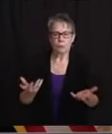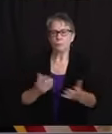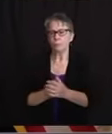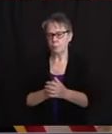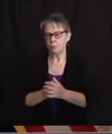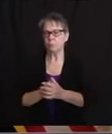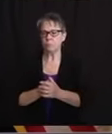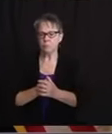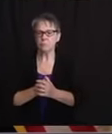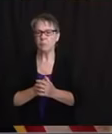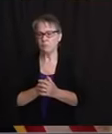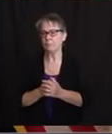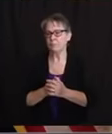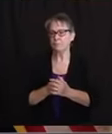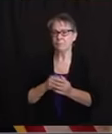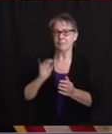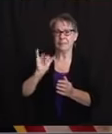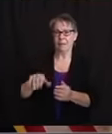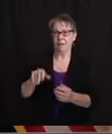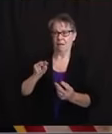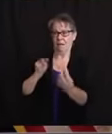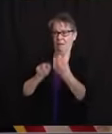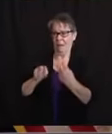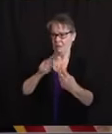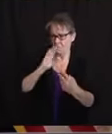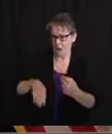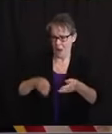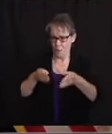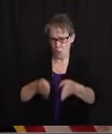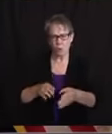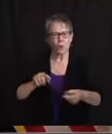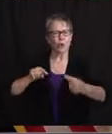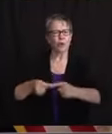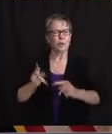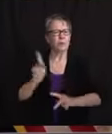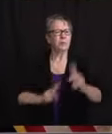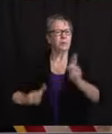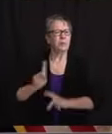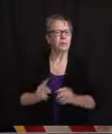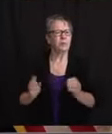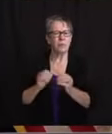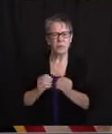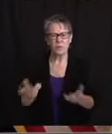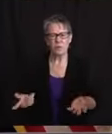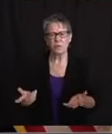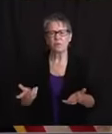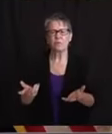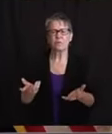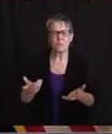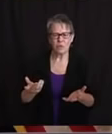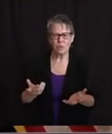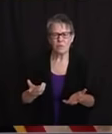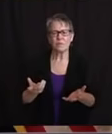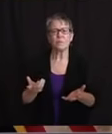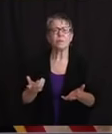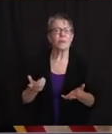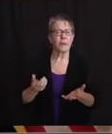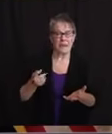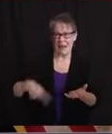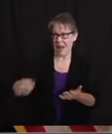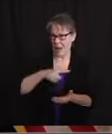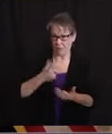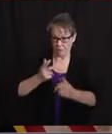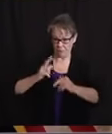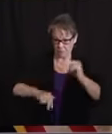great, good-paying jobs to support their families out of this, but this, maybe not directly today, but indirectly,